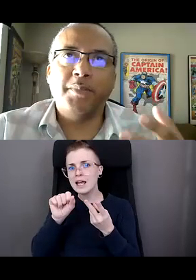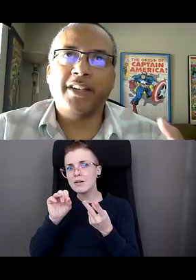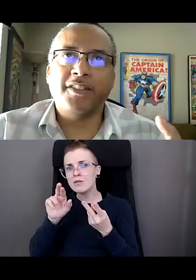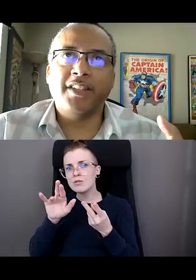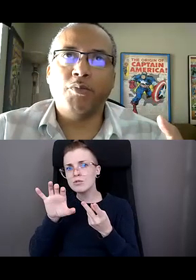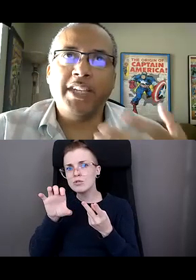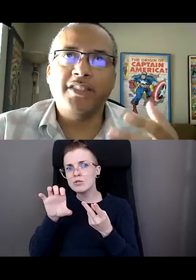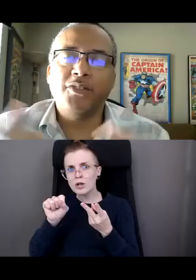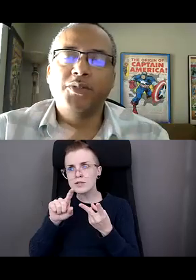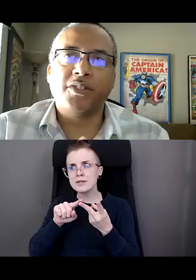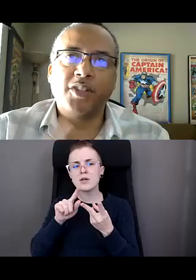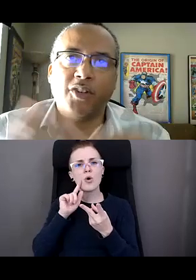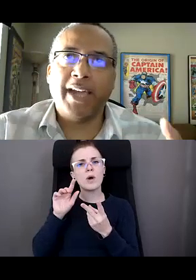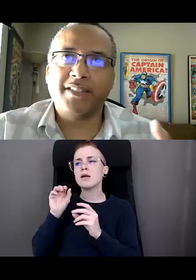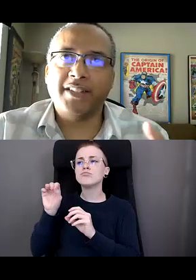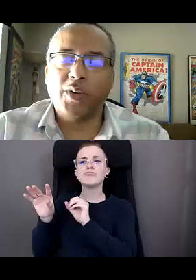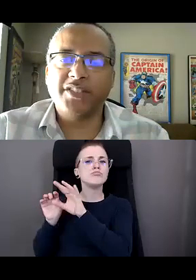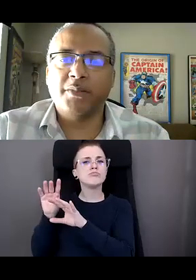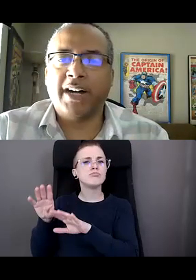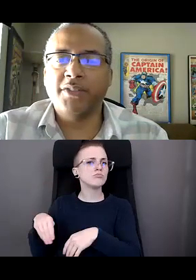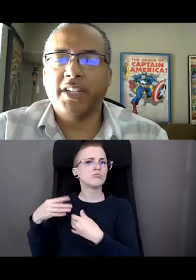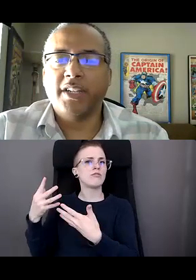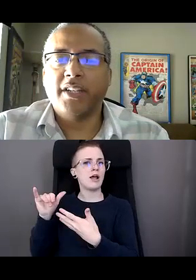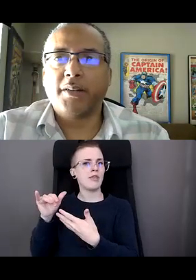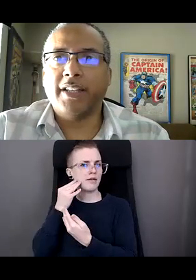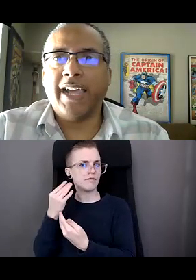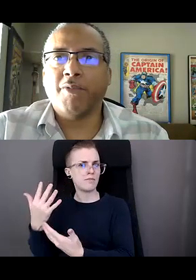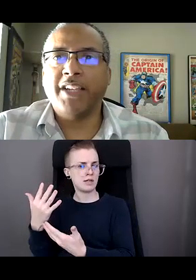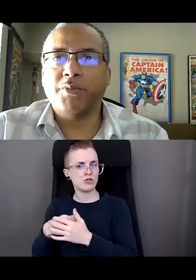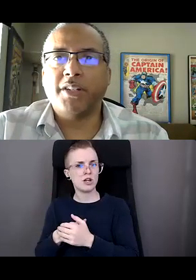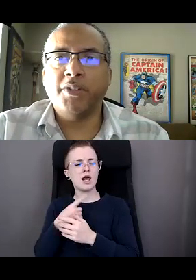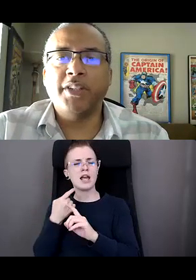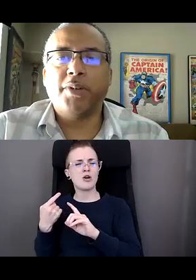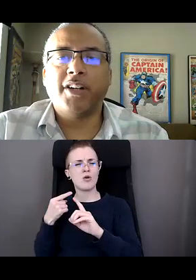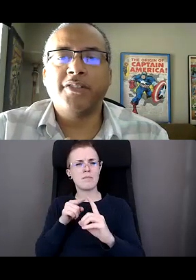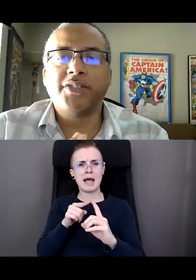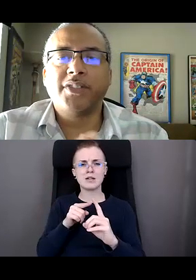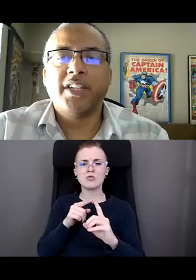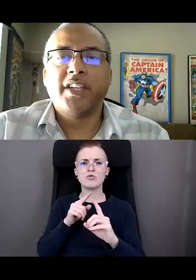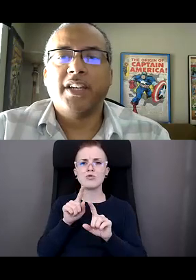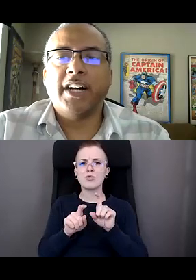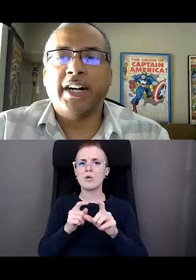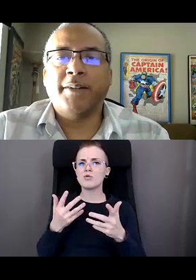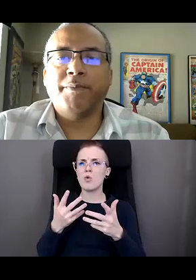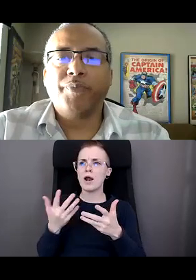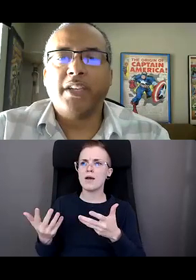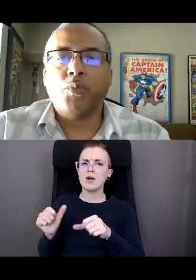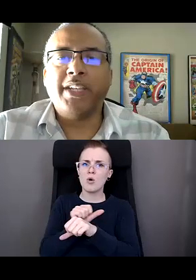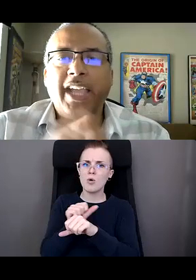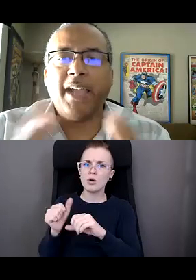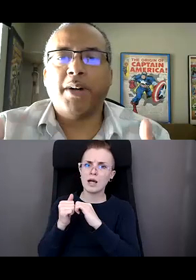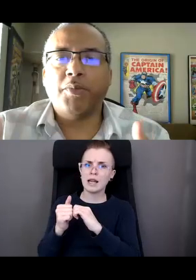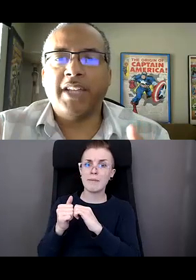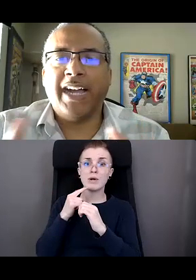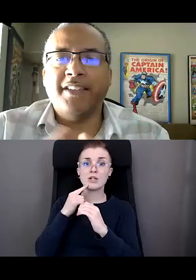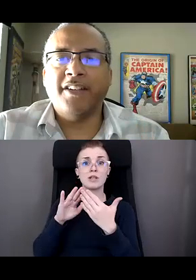something bigger than we could do. So going back to the question about collaboration with community partners, we